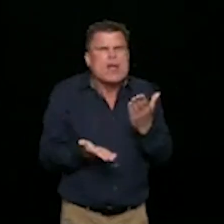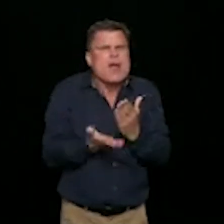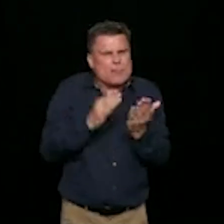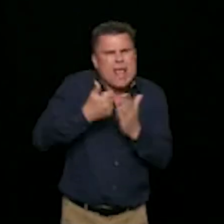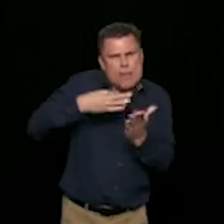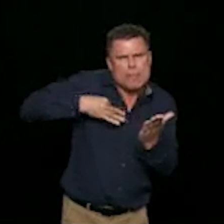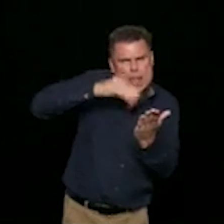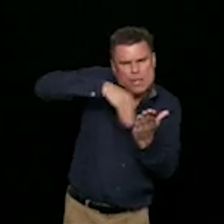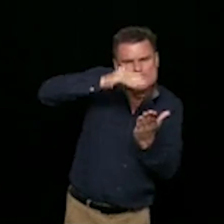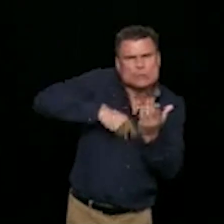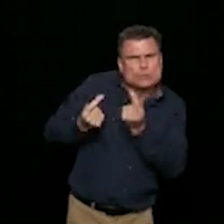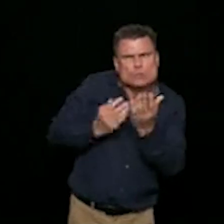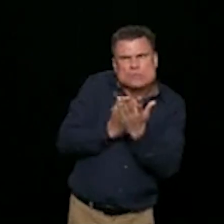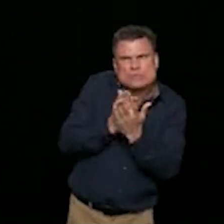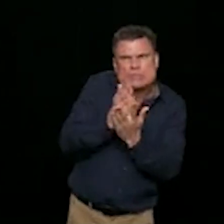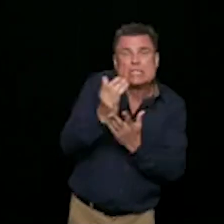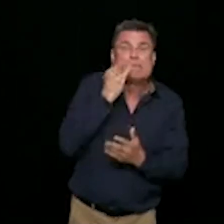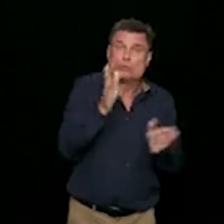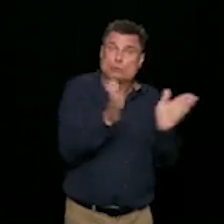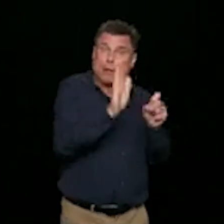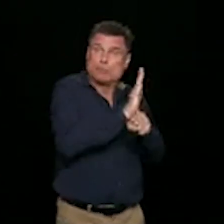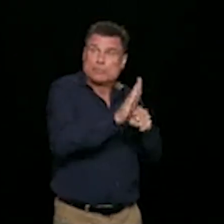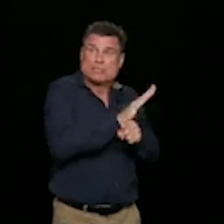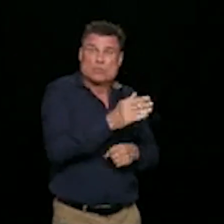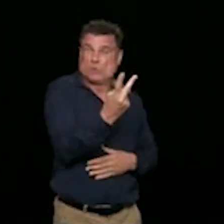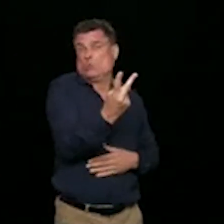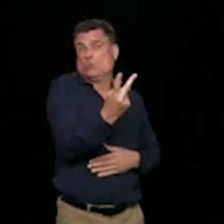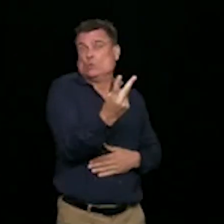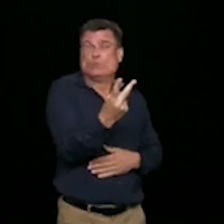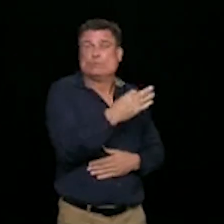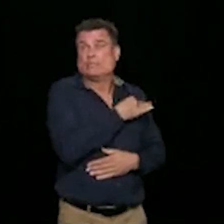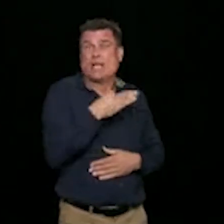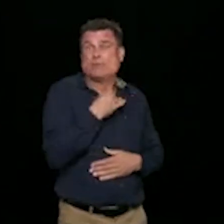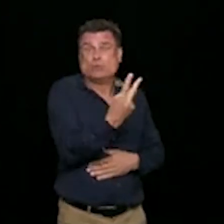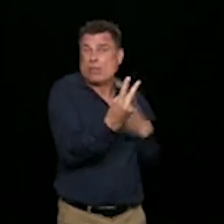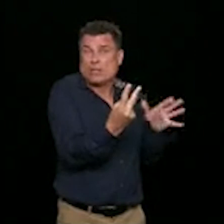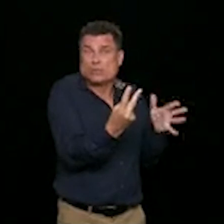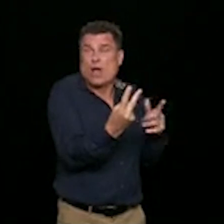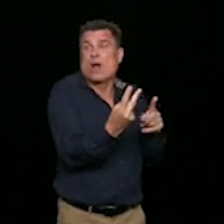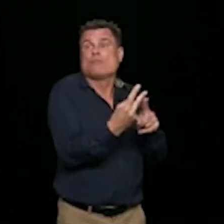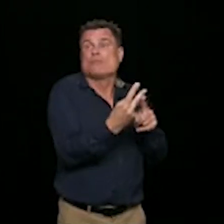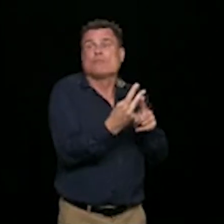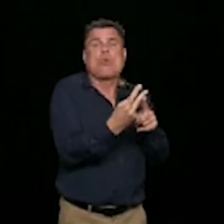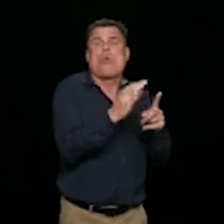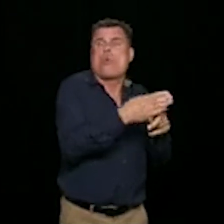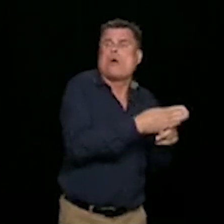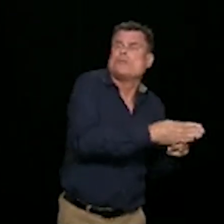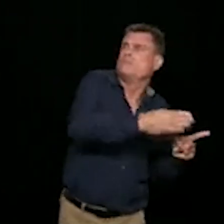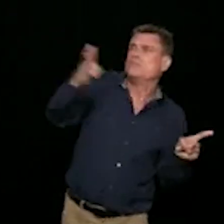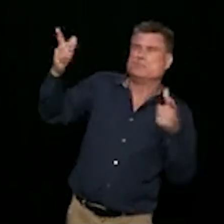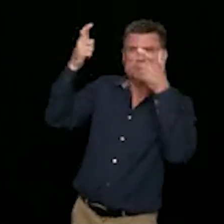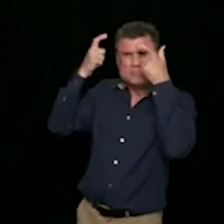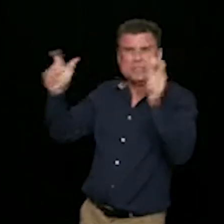to 70 additional staff who can help guide all employers through the process, from a mom and pop